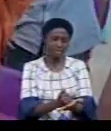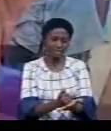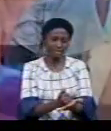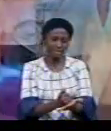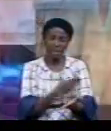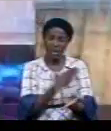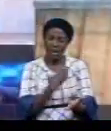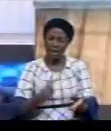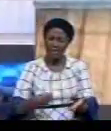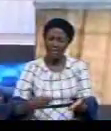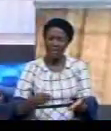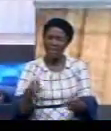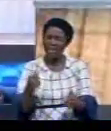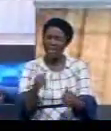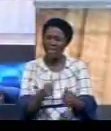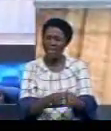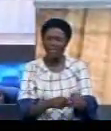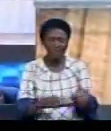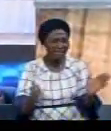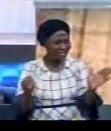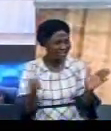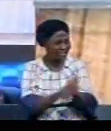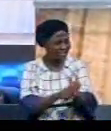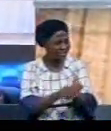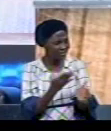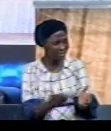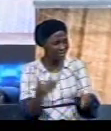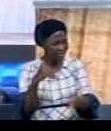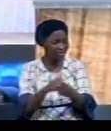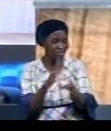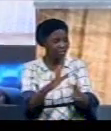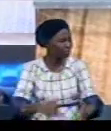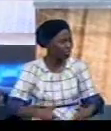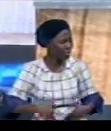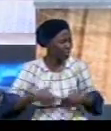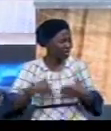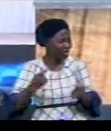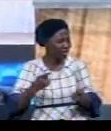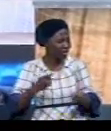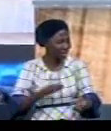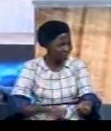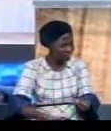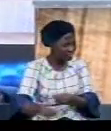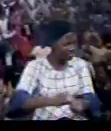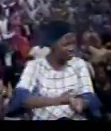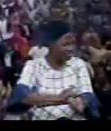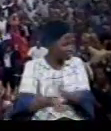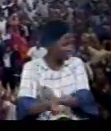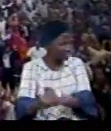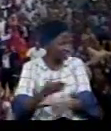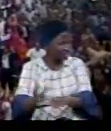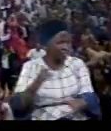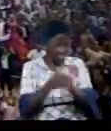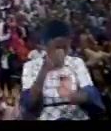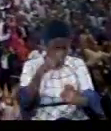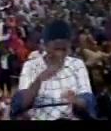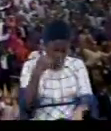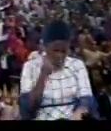And every negative thing in your life reversed in Jesus'